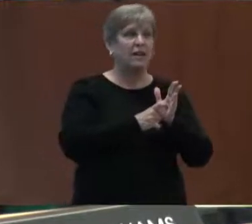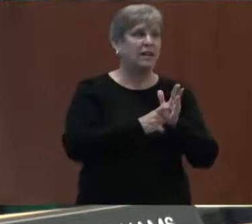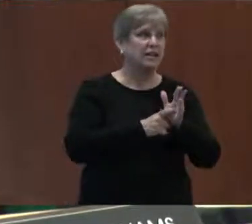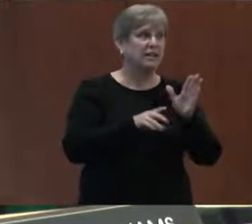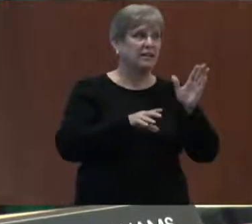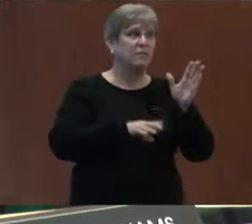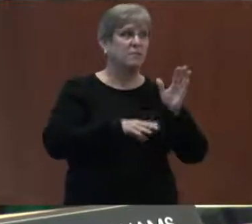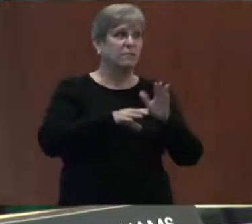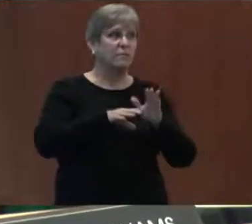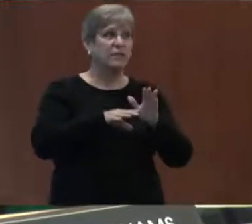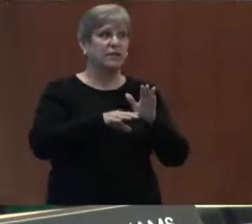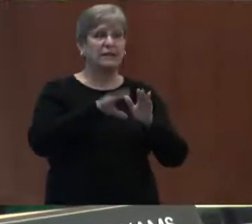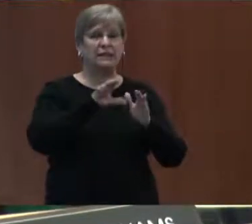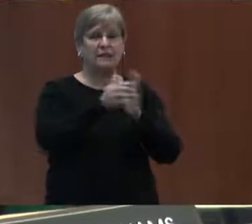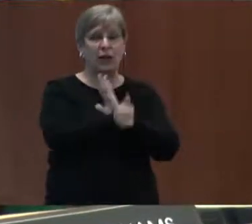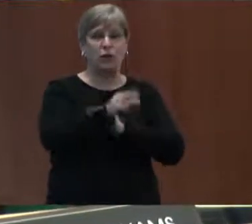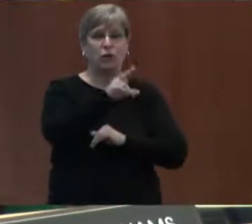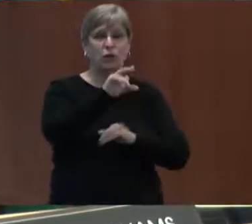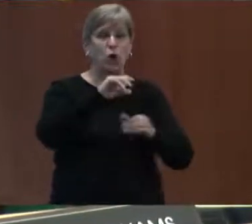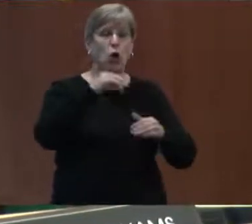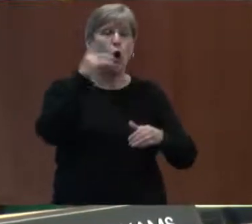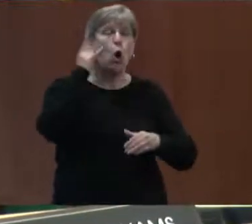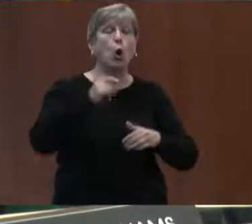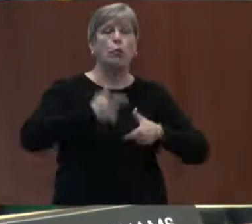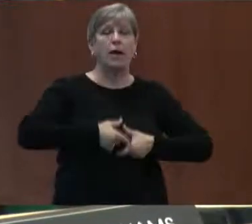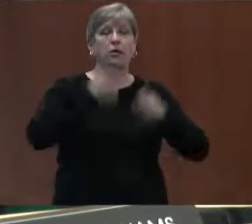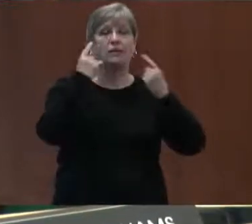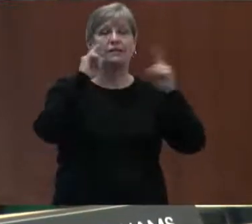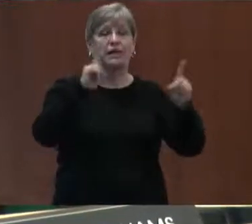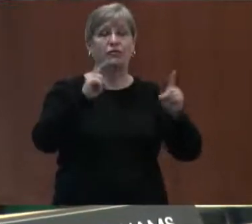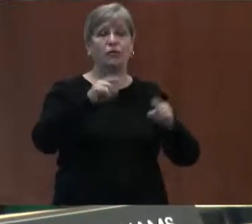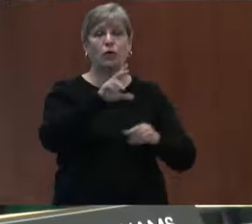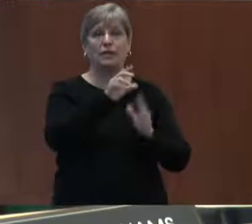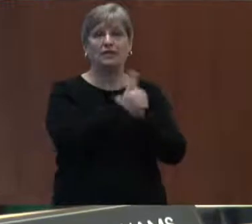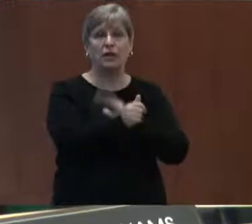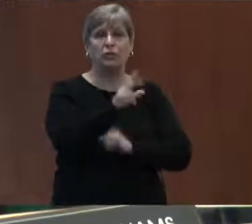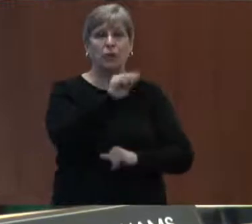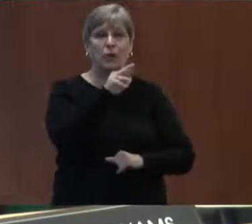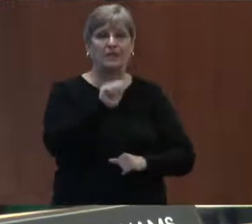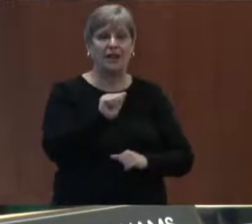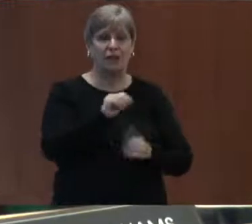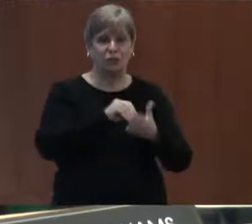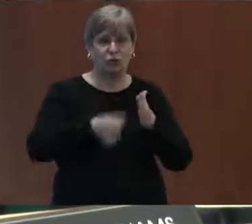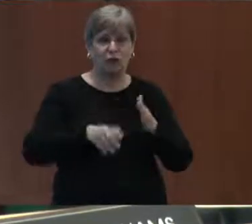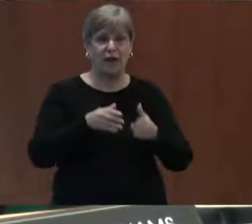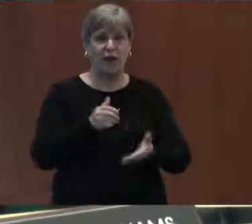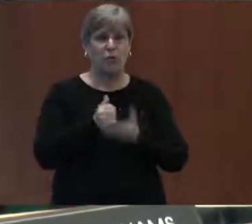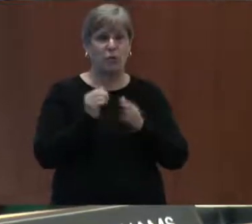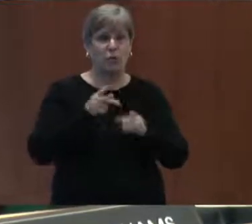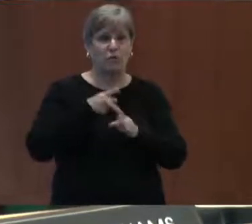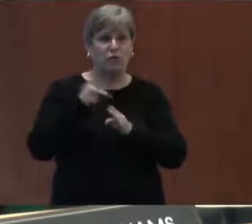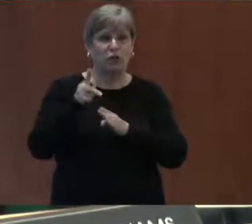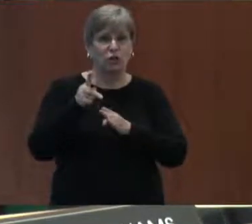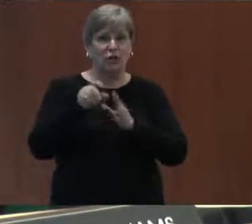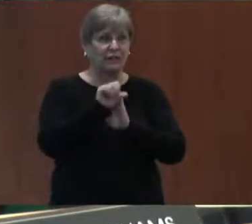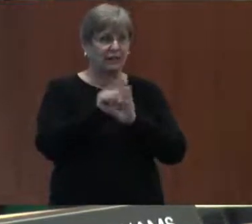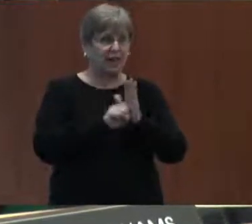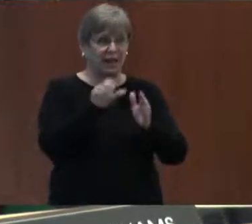our 2022 Skills USA students, as well as our health professional state